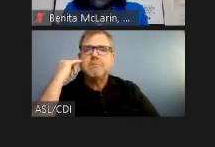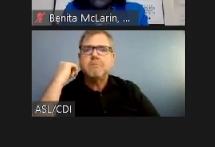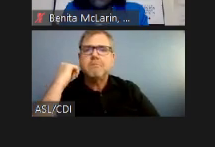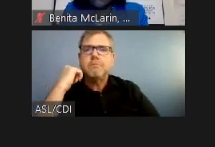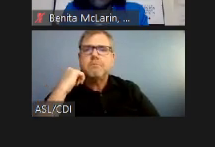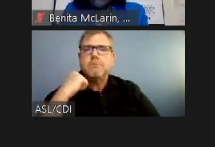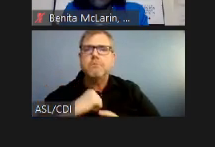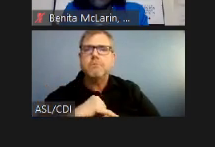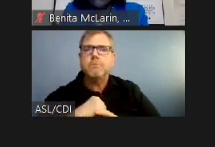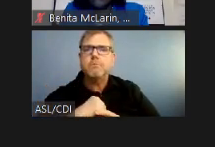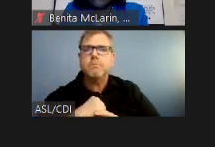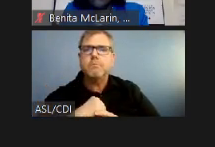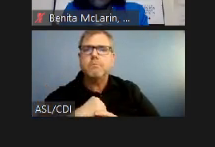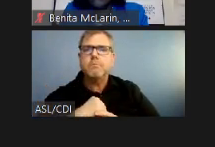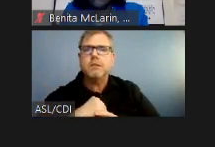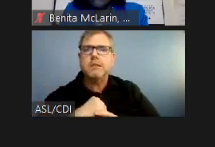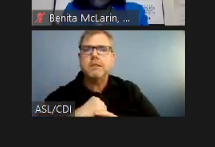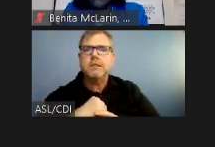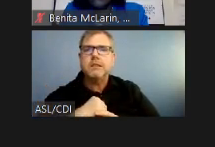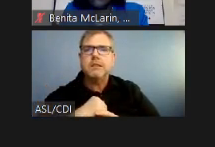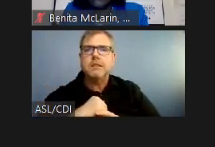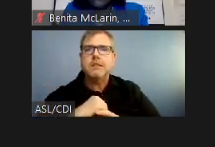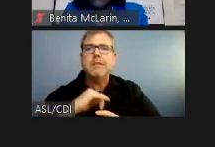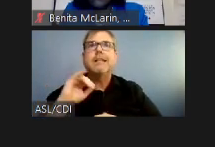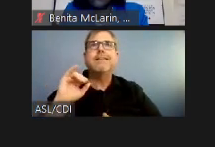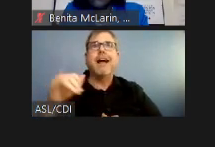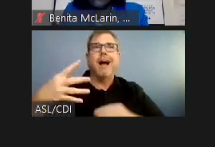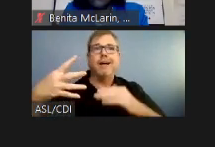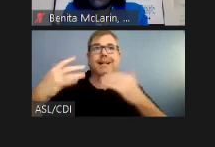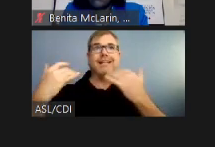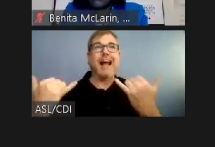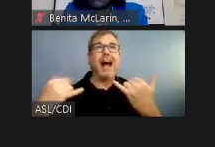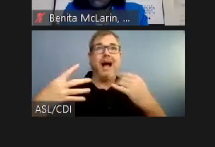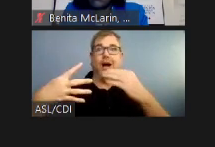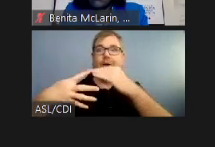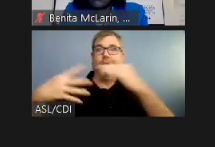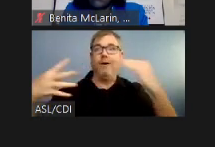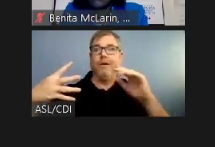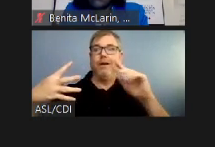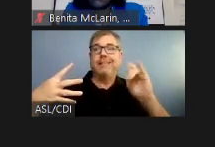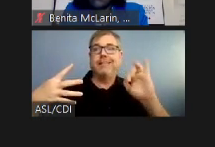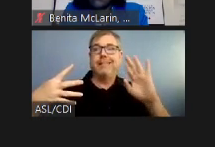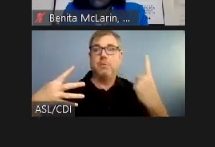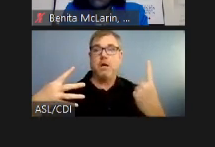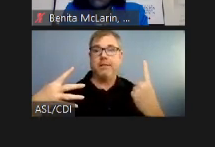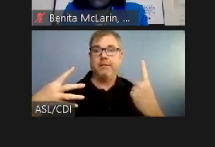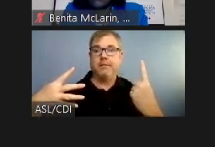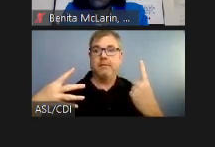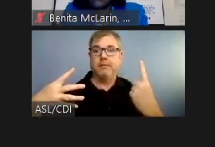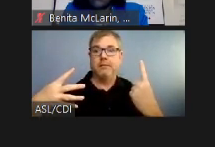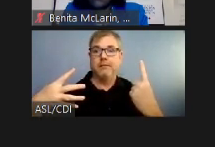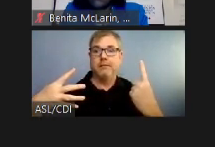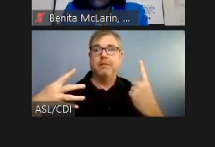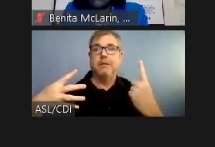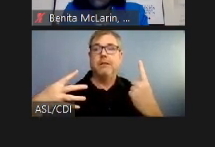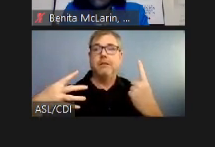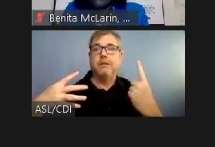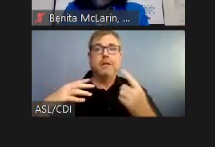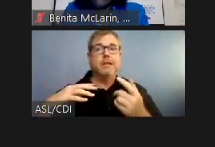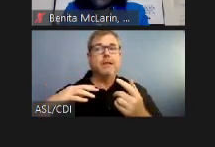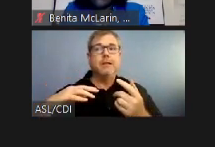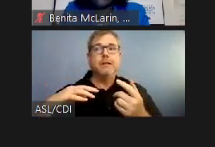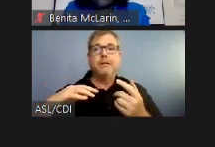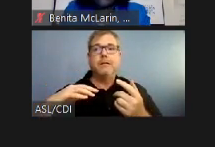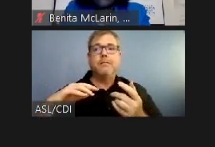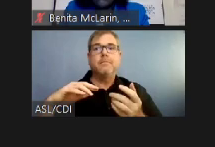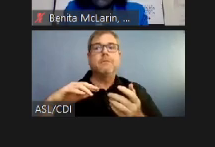my understanding is you're working directly with those facilities and those employers to try to arrange those pods. So your advice to them,